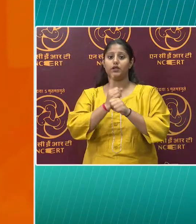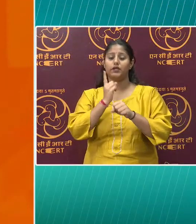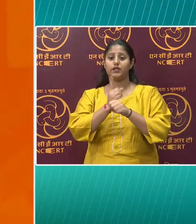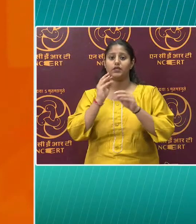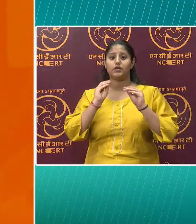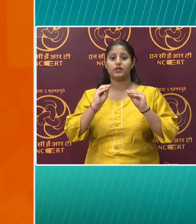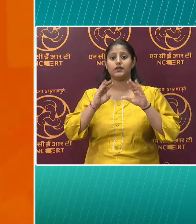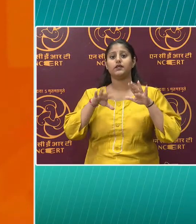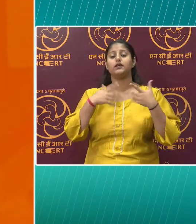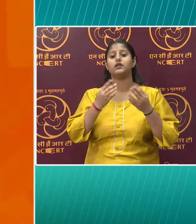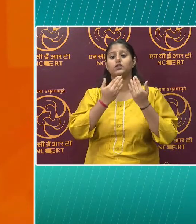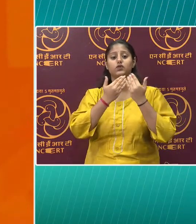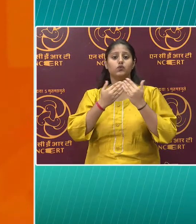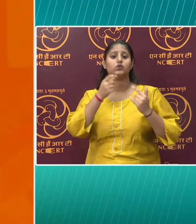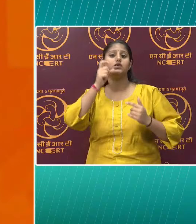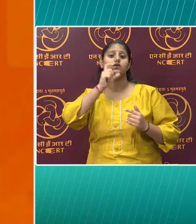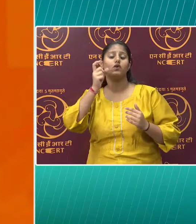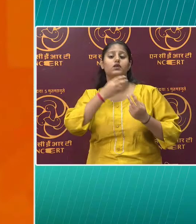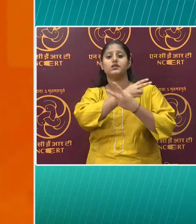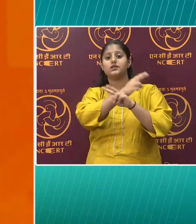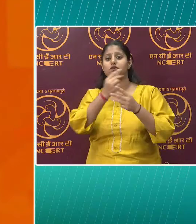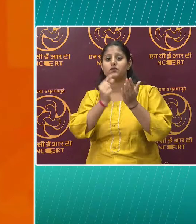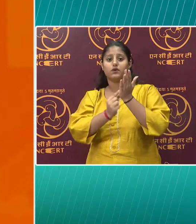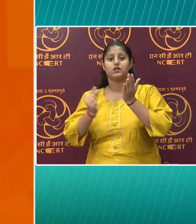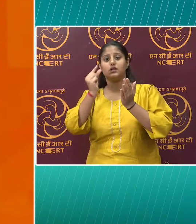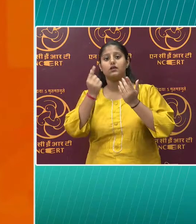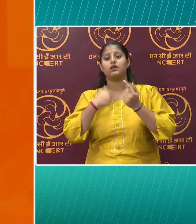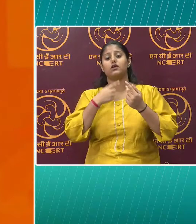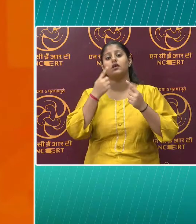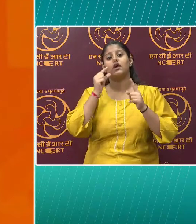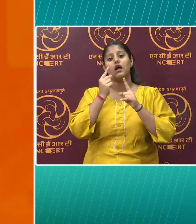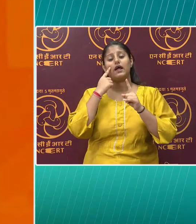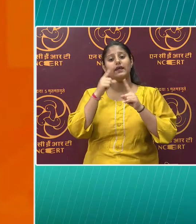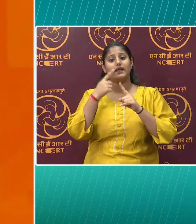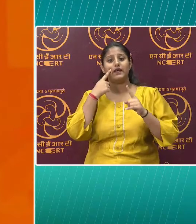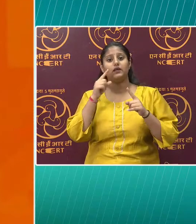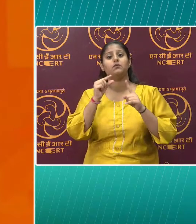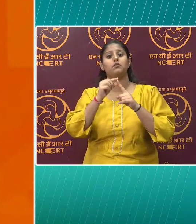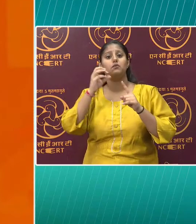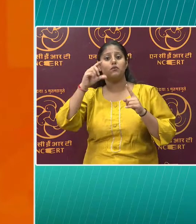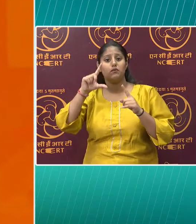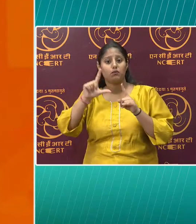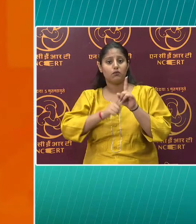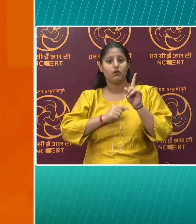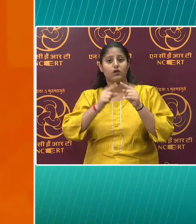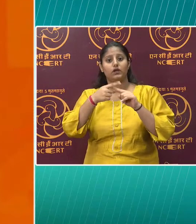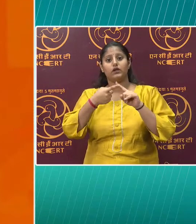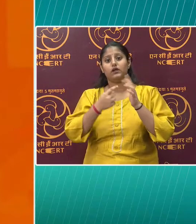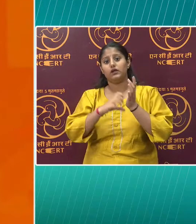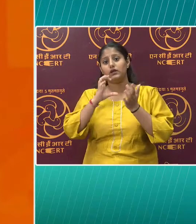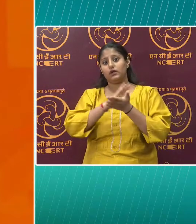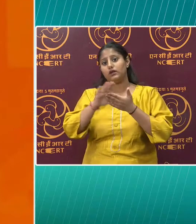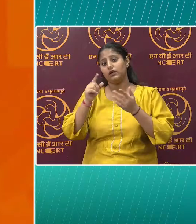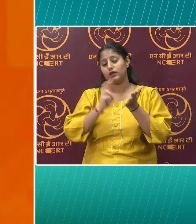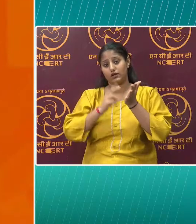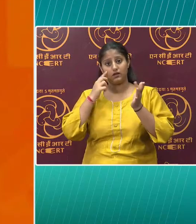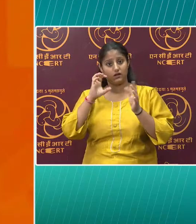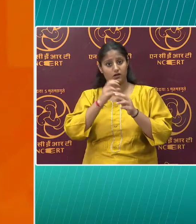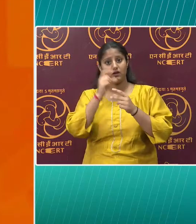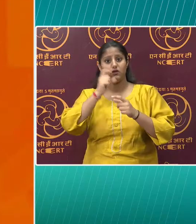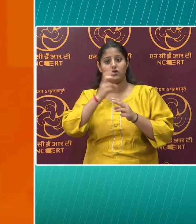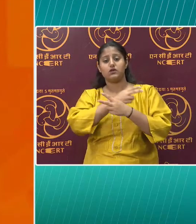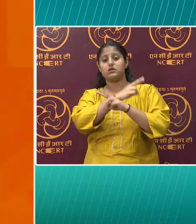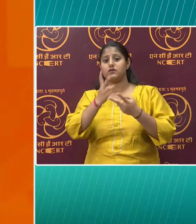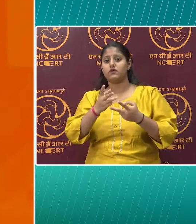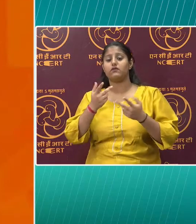education in our schools, colleges, universities, ITIs, polytechnics, all kinds of institutions.